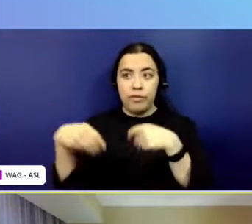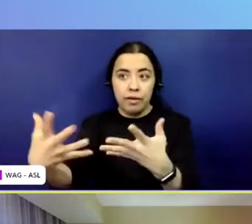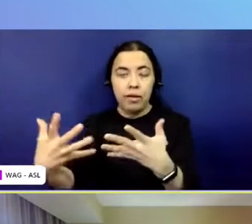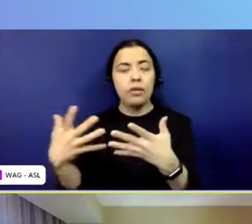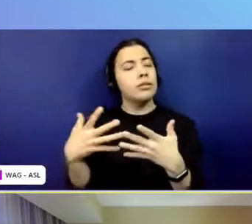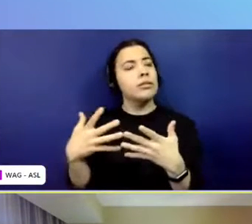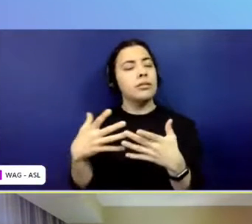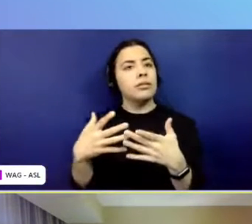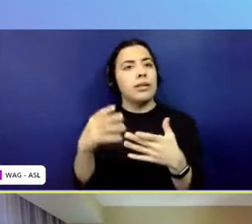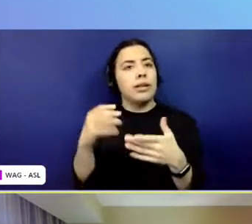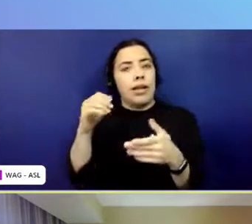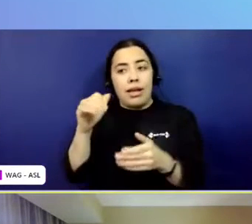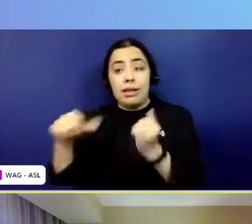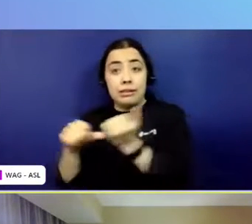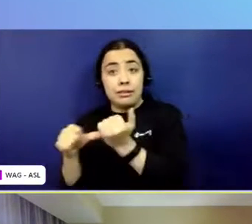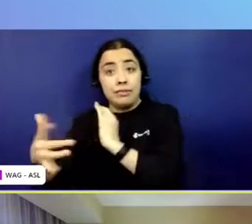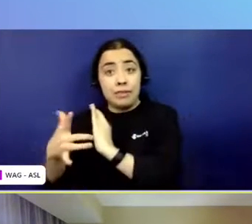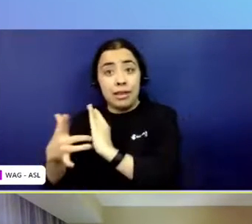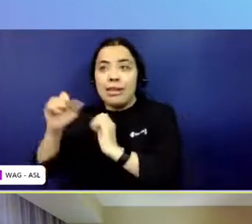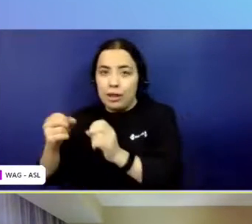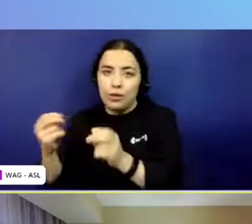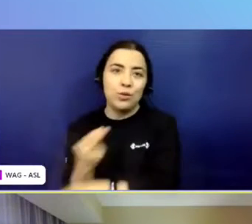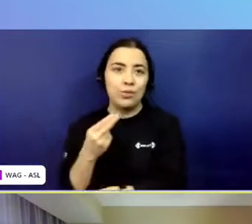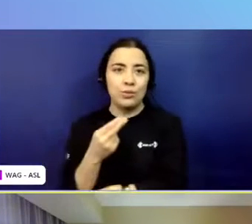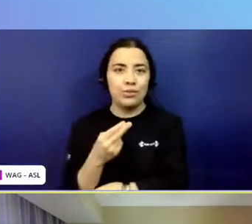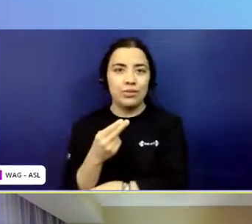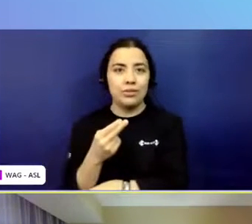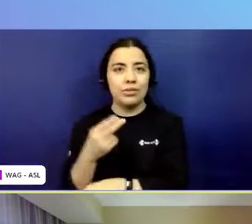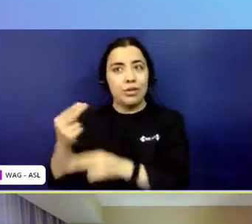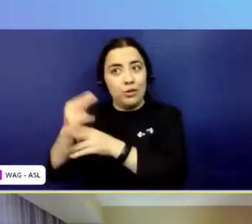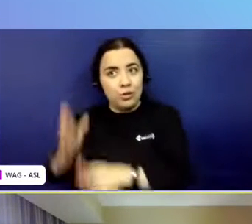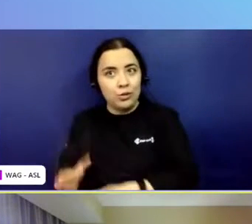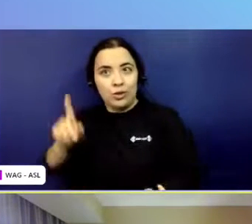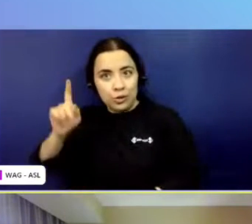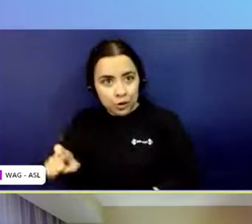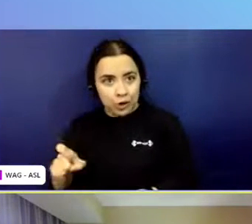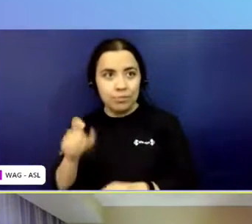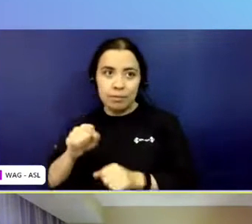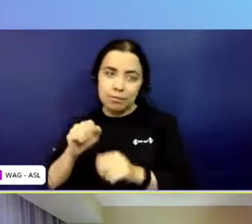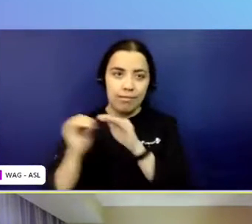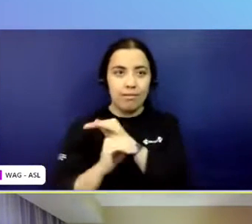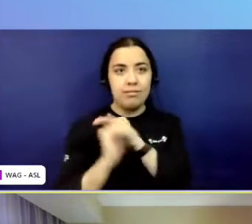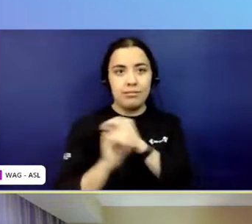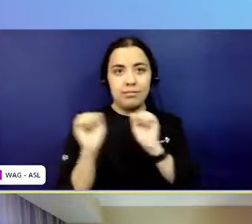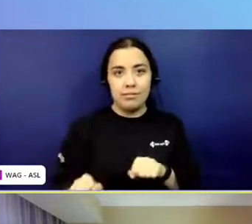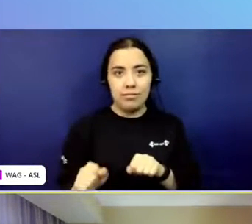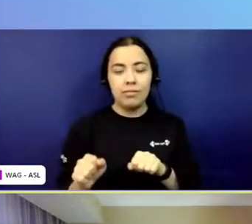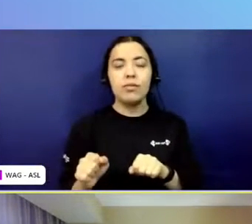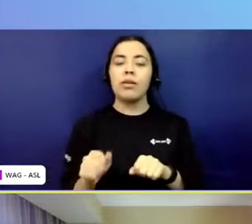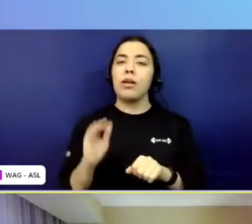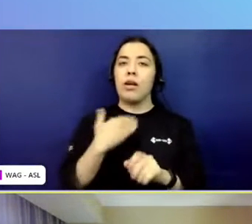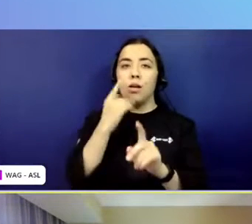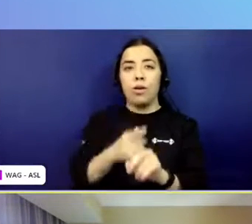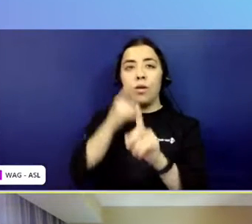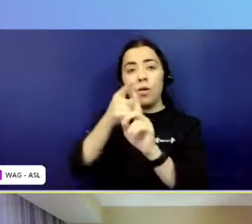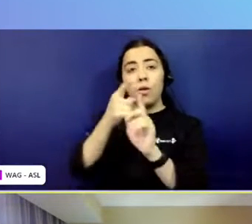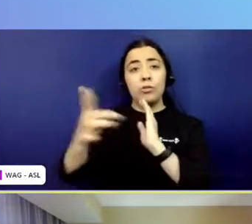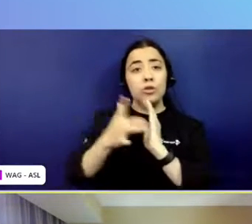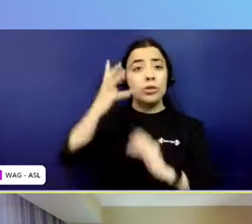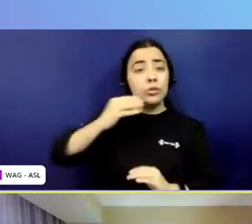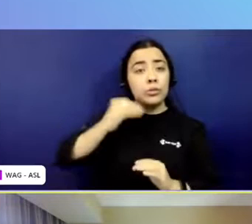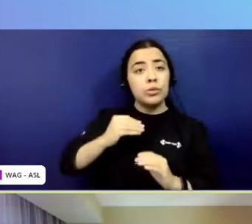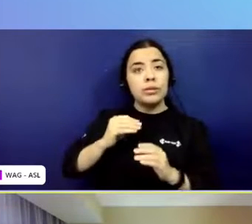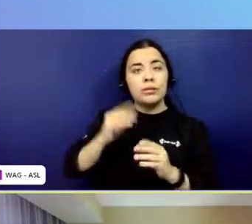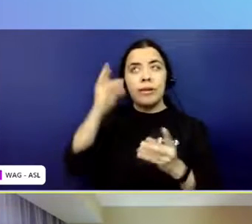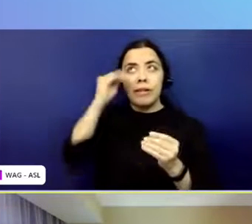usable to assistive technology users. Our goal is to humanize the digital experience and bake accessibility